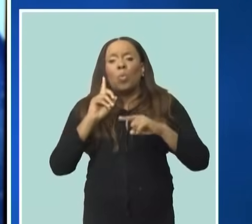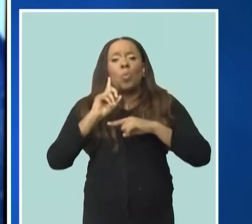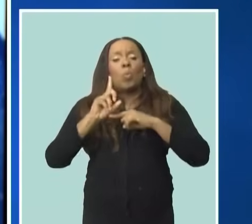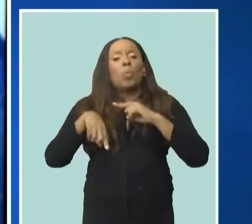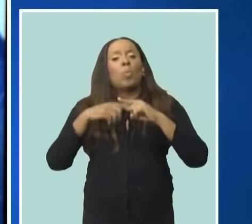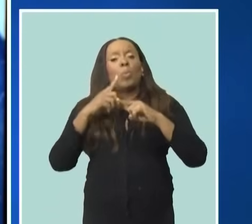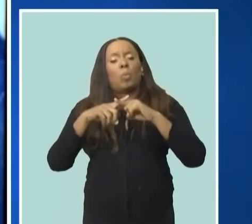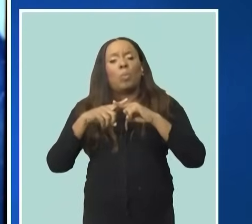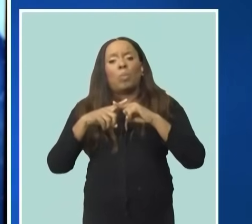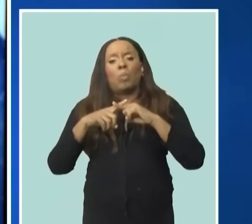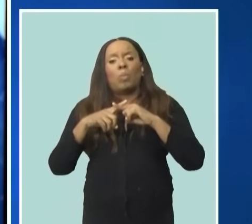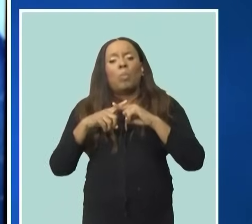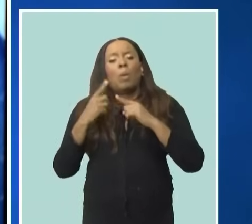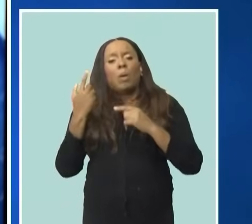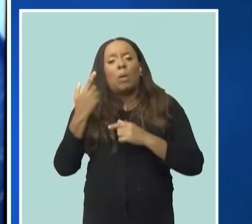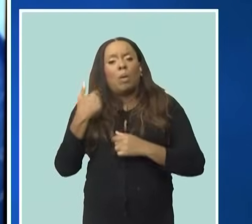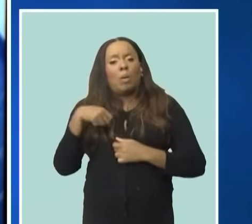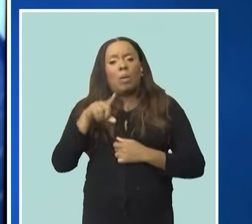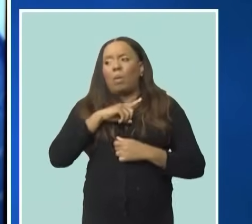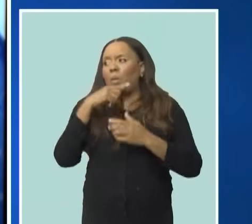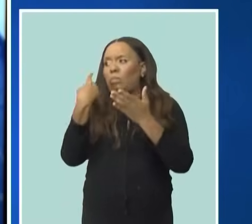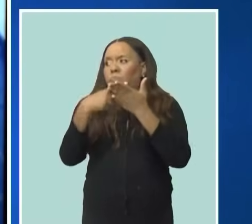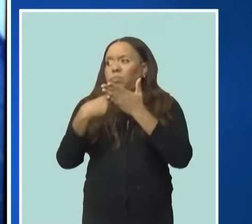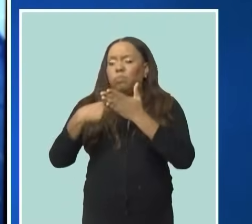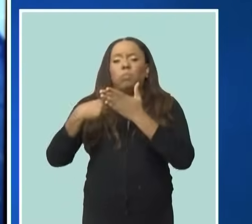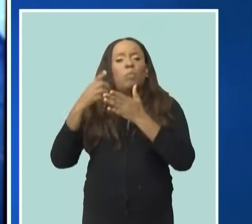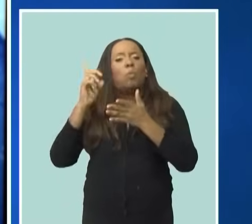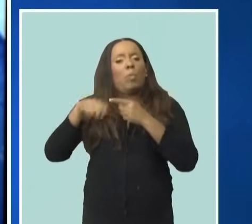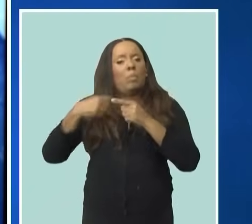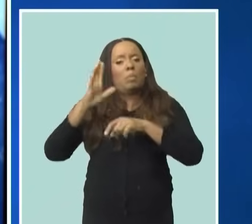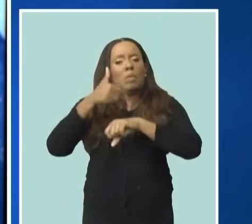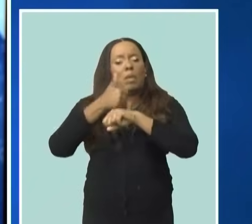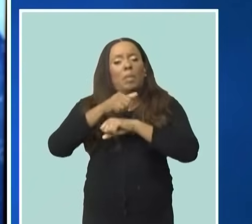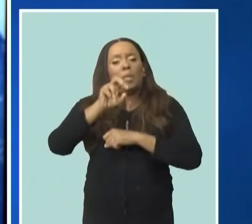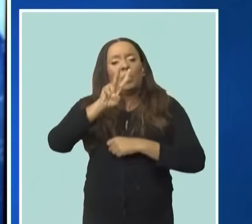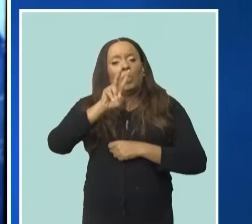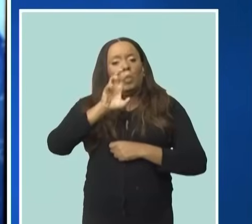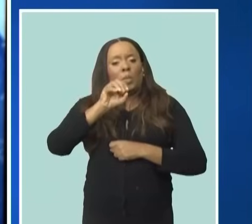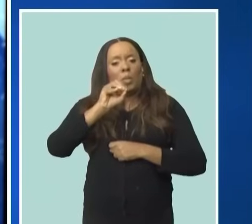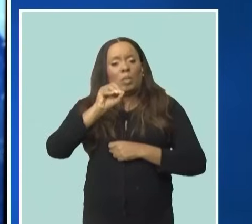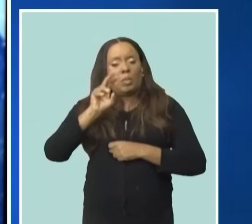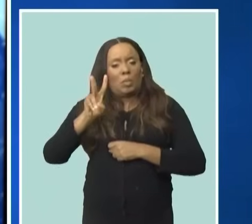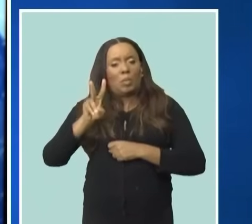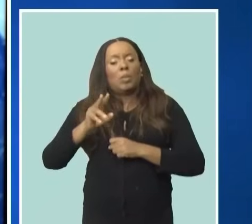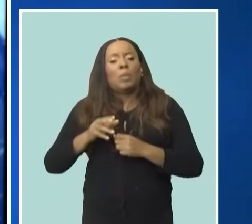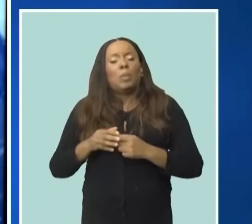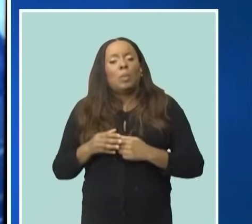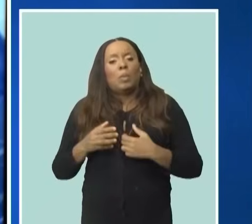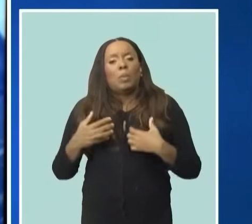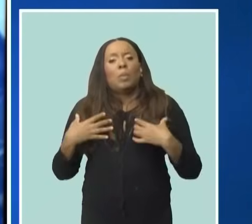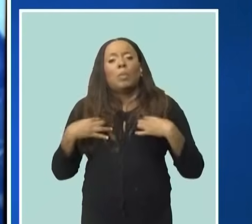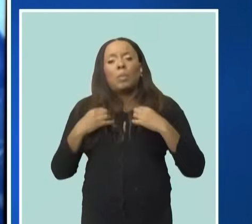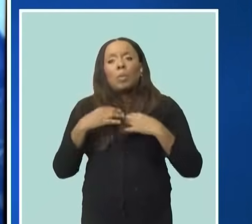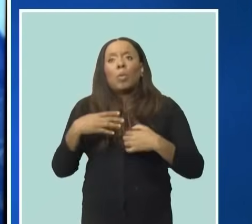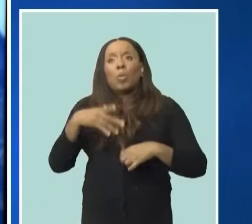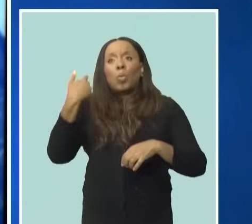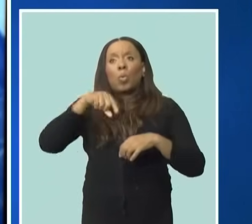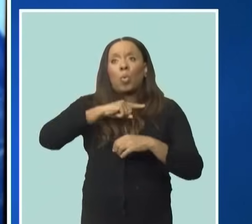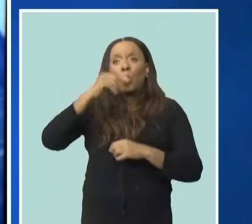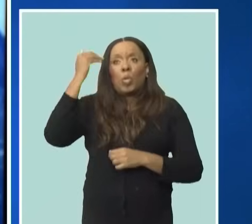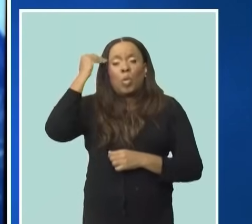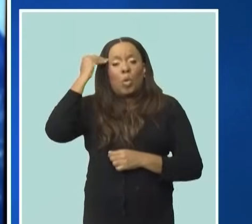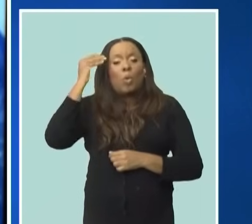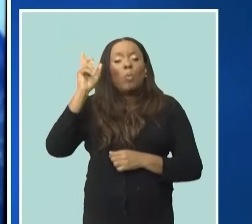single market and single economy way back in 2002, the whole idea was we recognized that we need